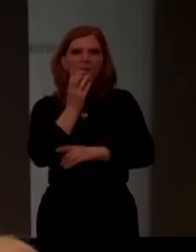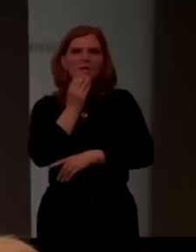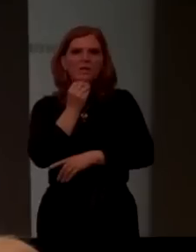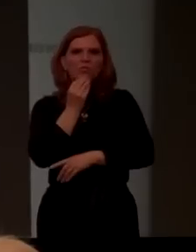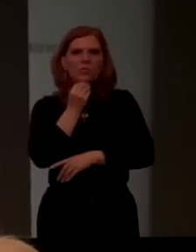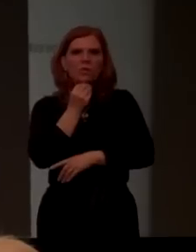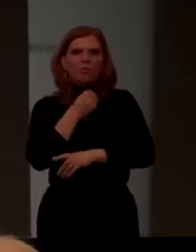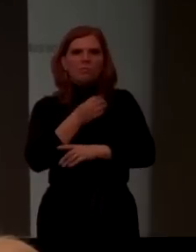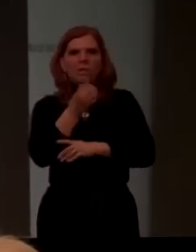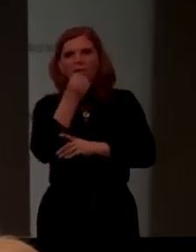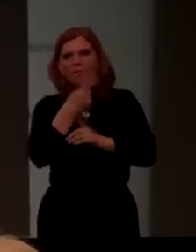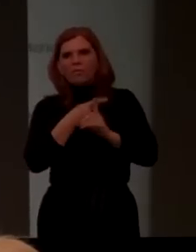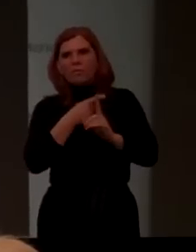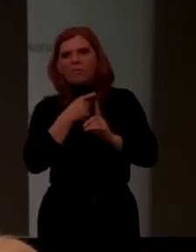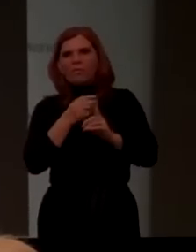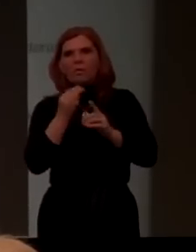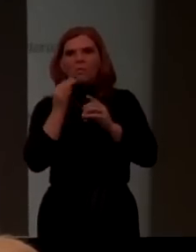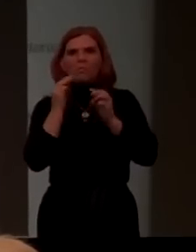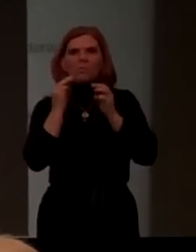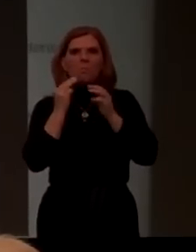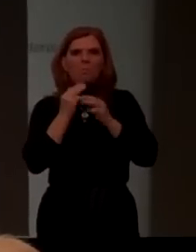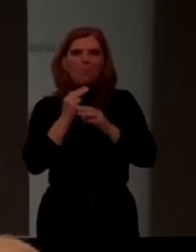Food from Mexico.